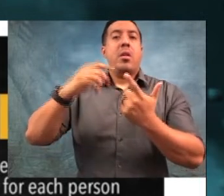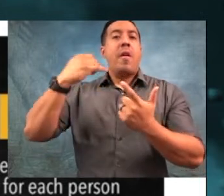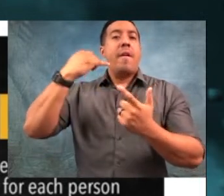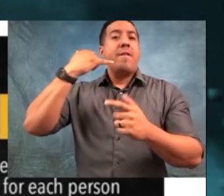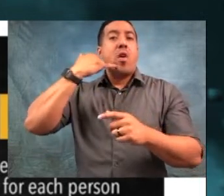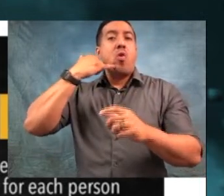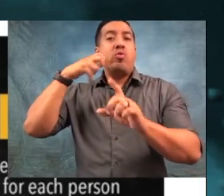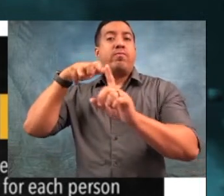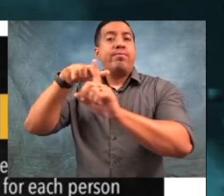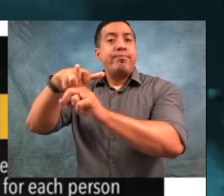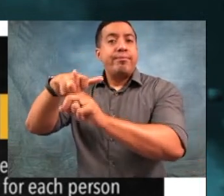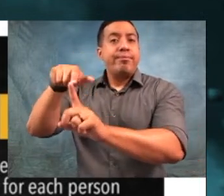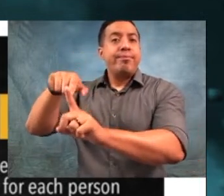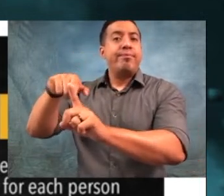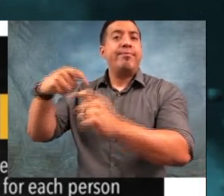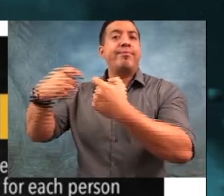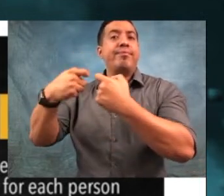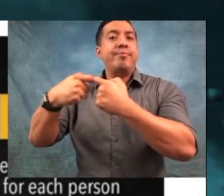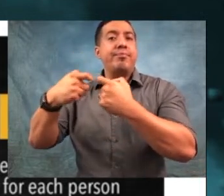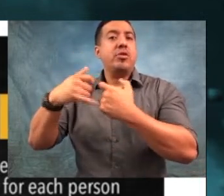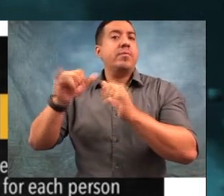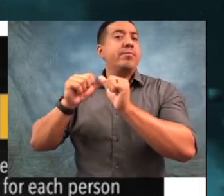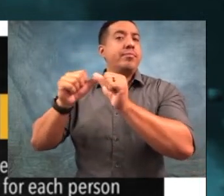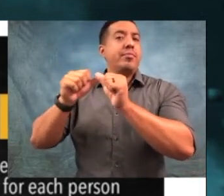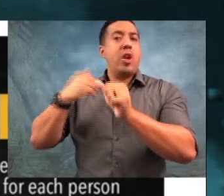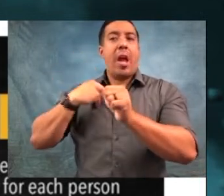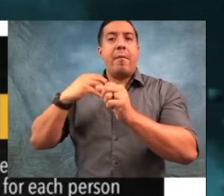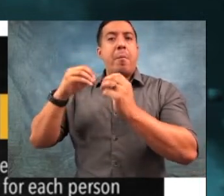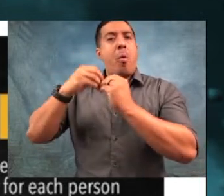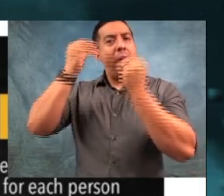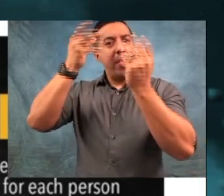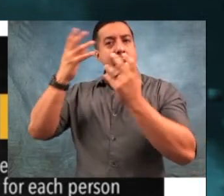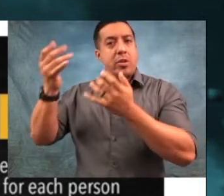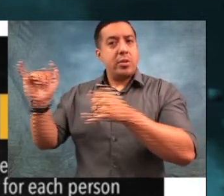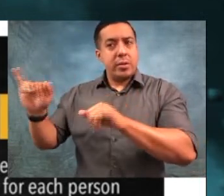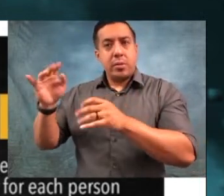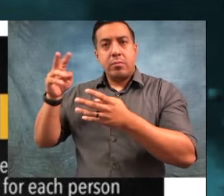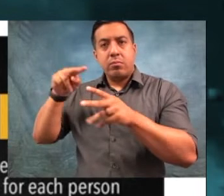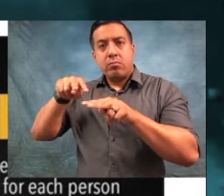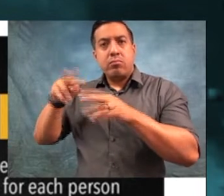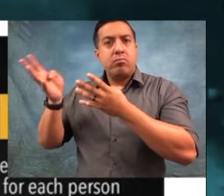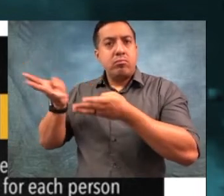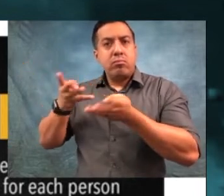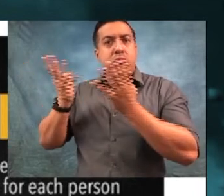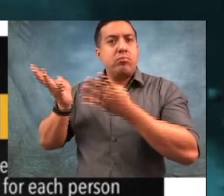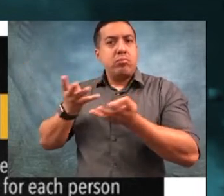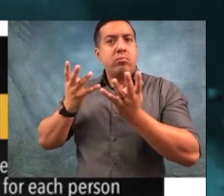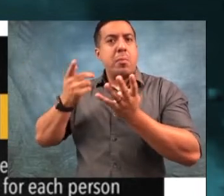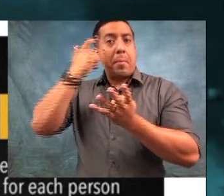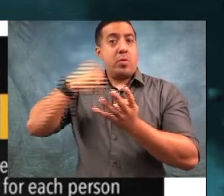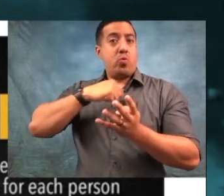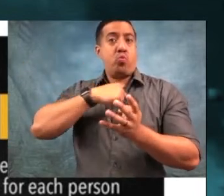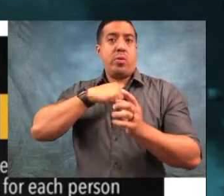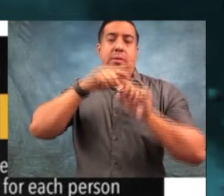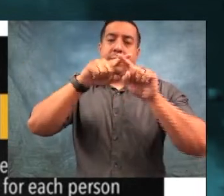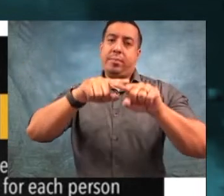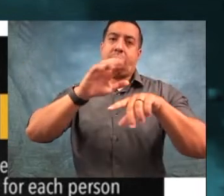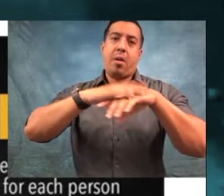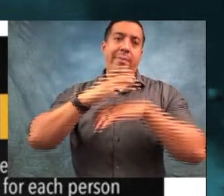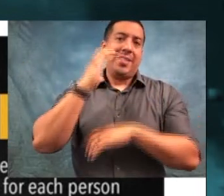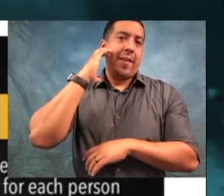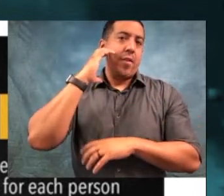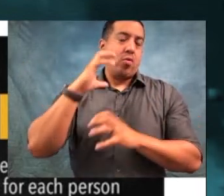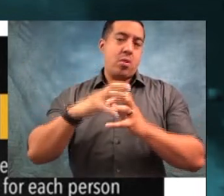phone chargers, so you can keep that supply of information flowing to you. And